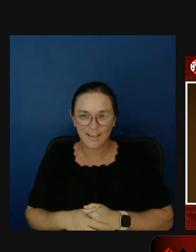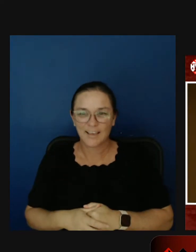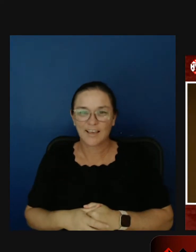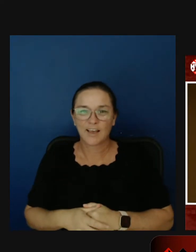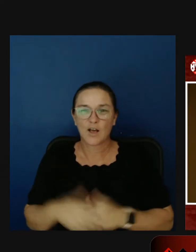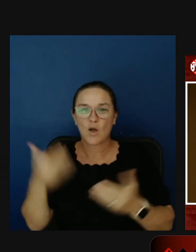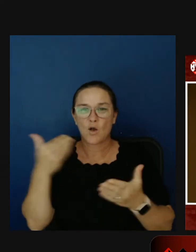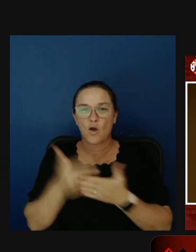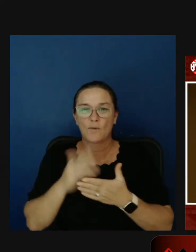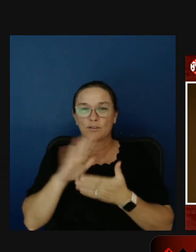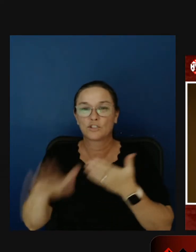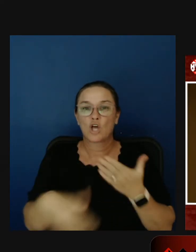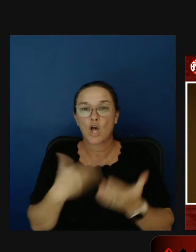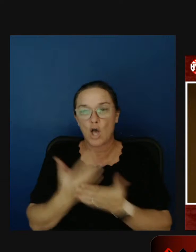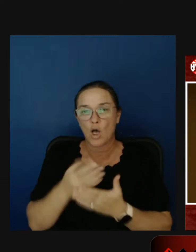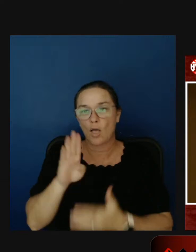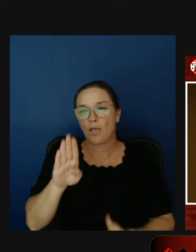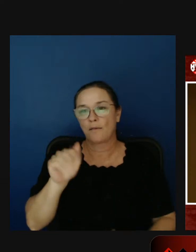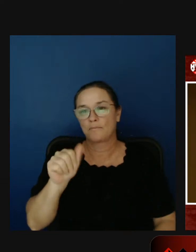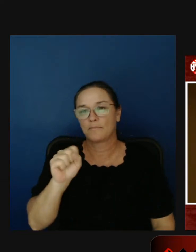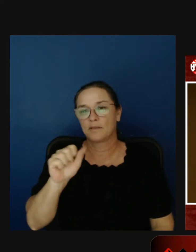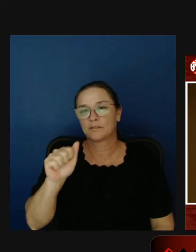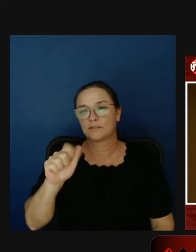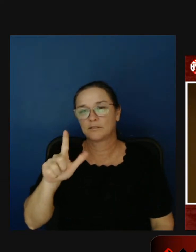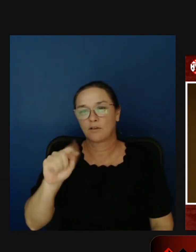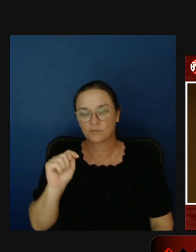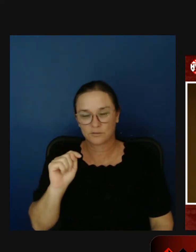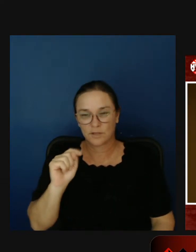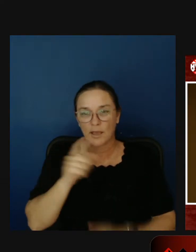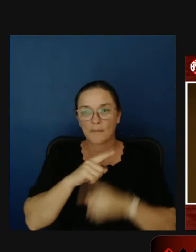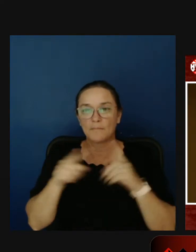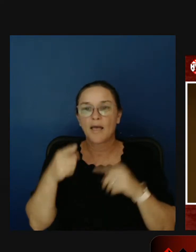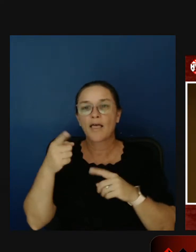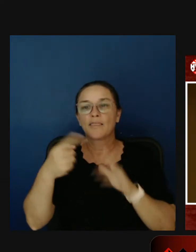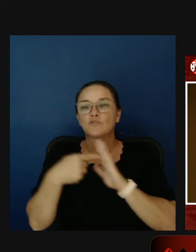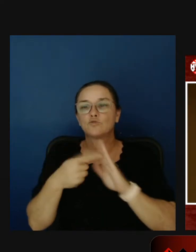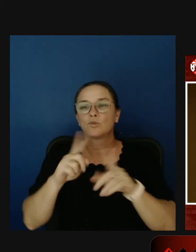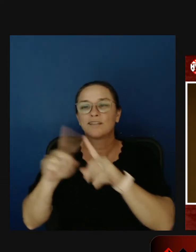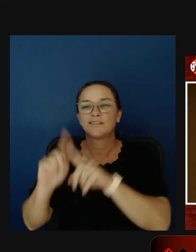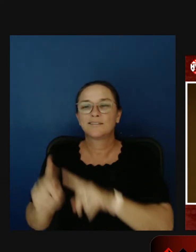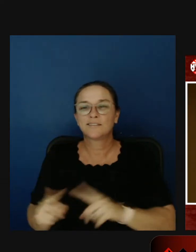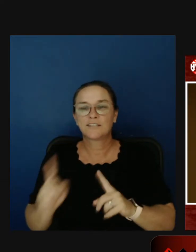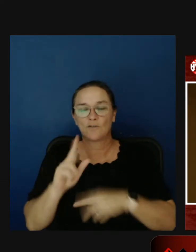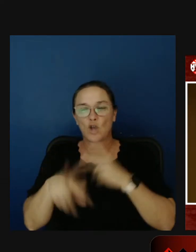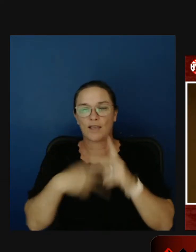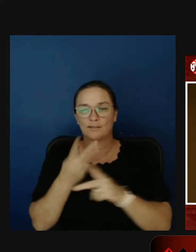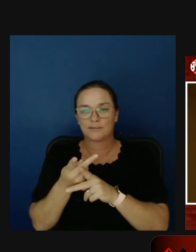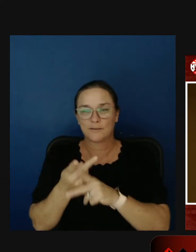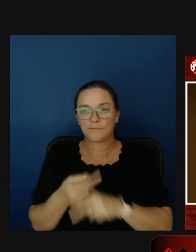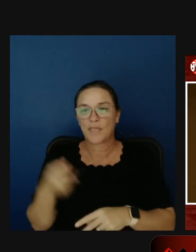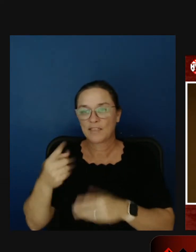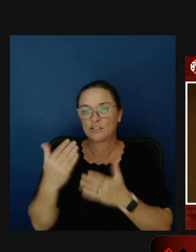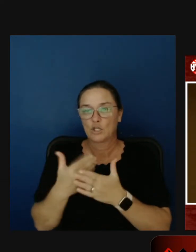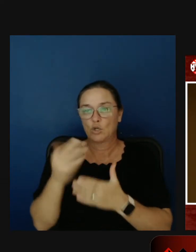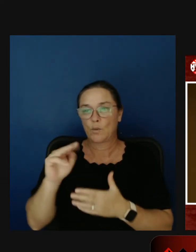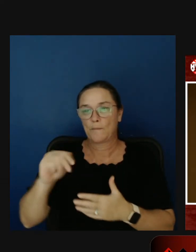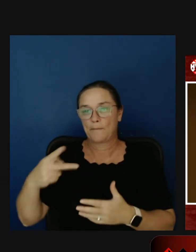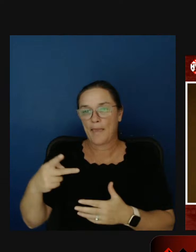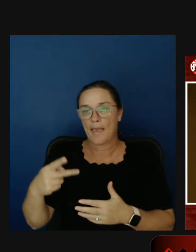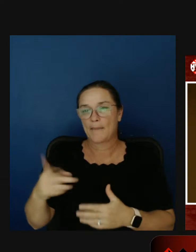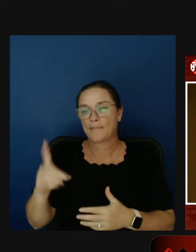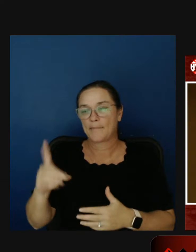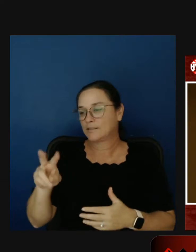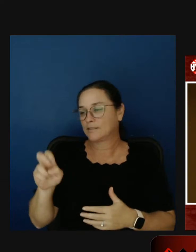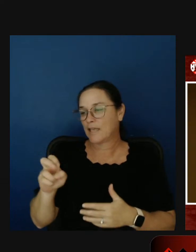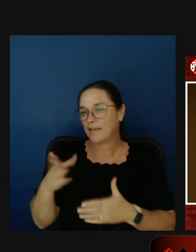all basalt. But this map shows different basalt. So in this case, this is the new map that Dave Sherrod and others